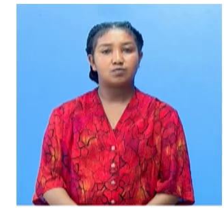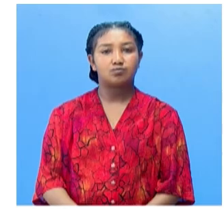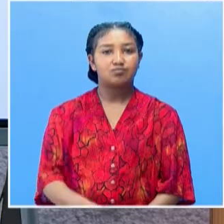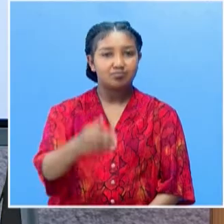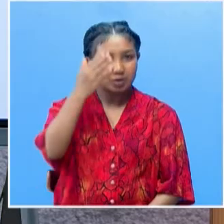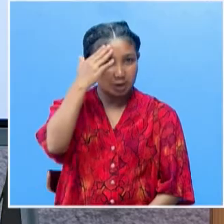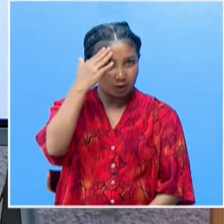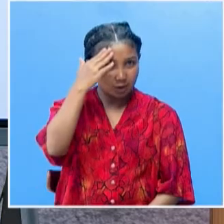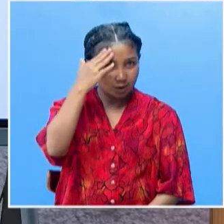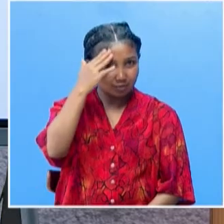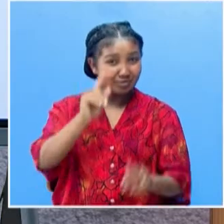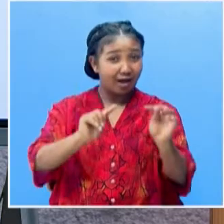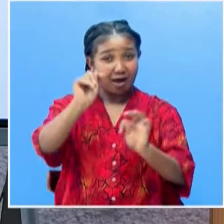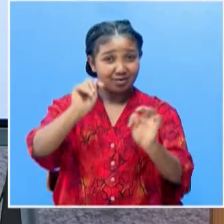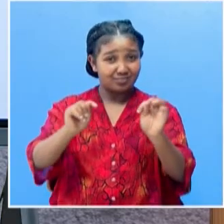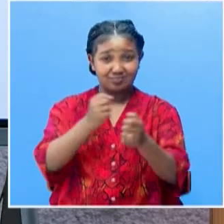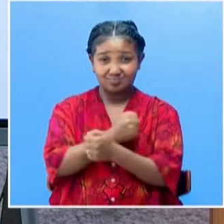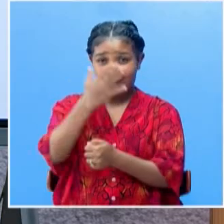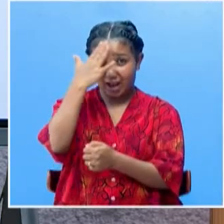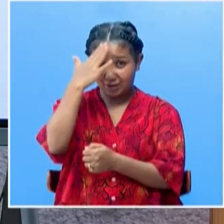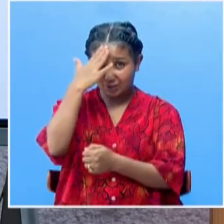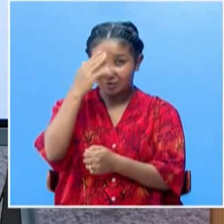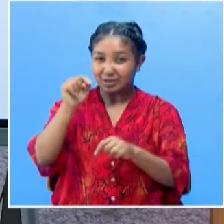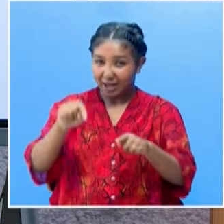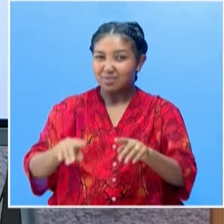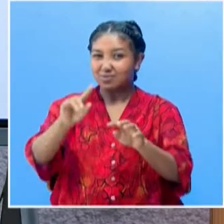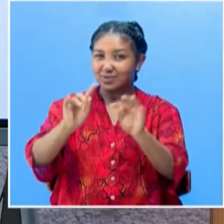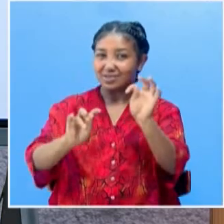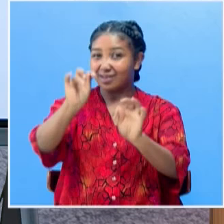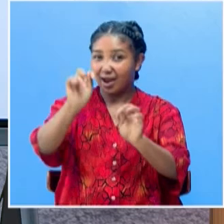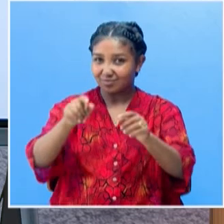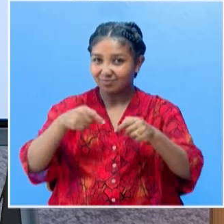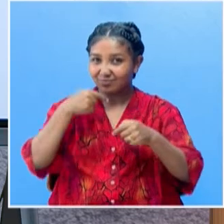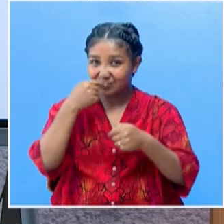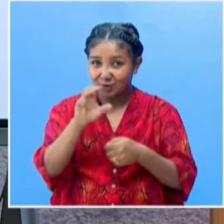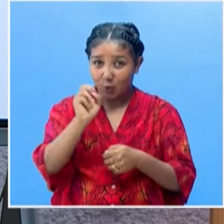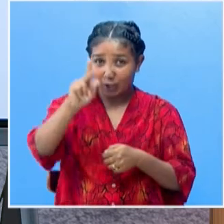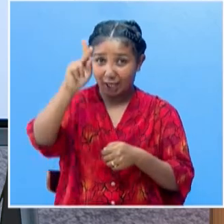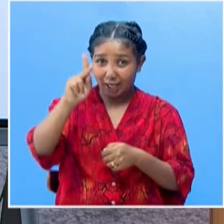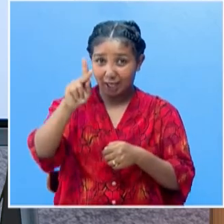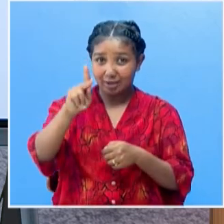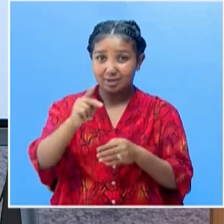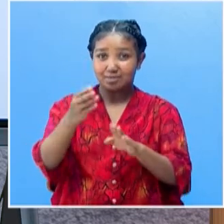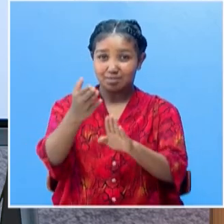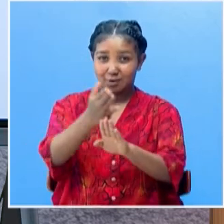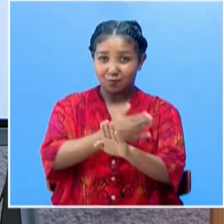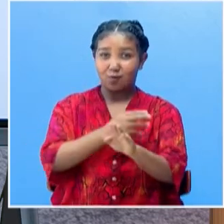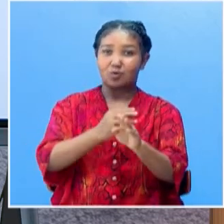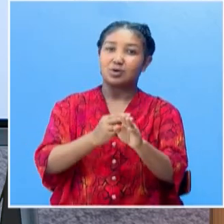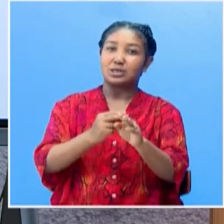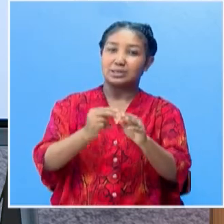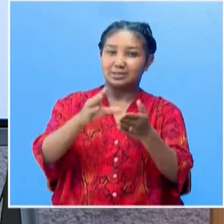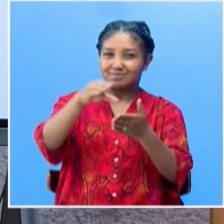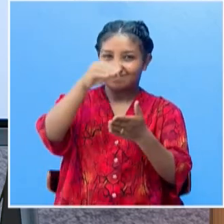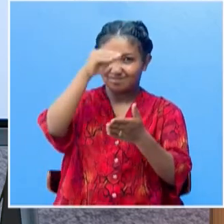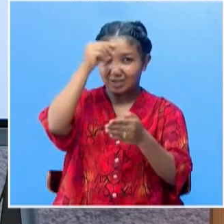You know I love telling stories. So today I want to tell you a story. If you don't mind, okay? Before we go to our today's